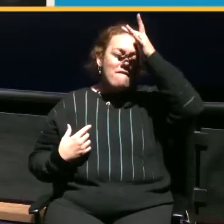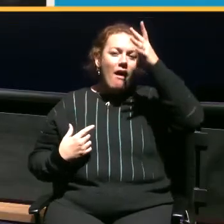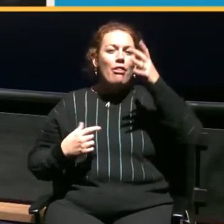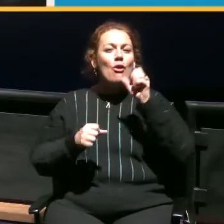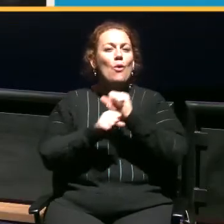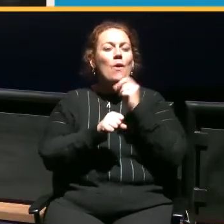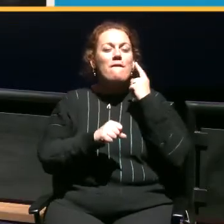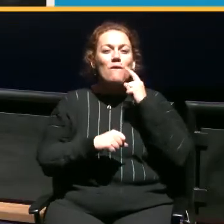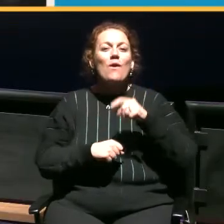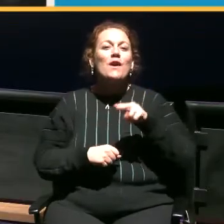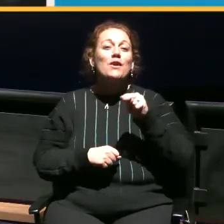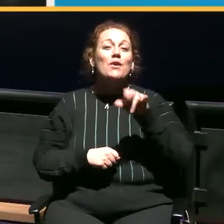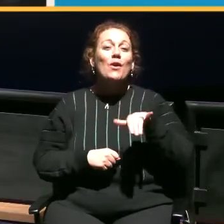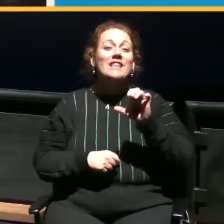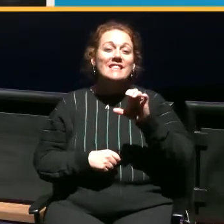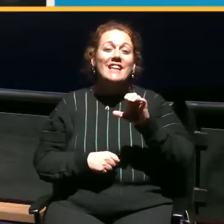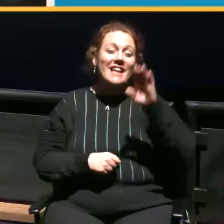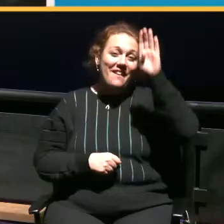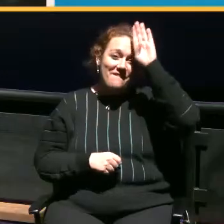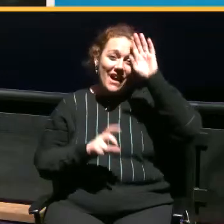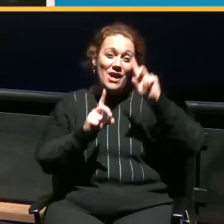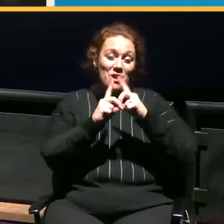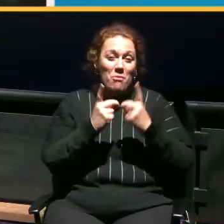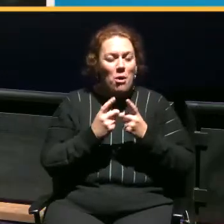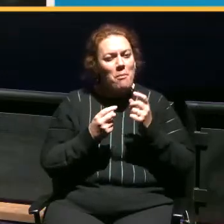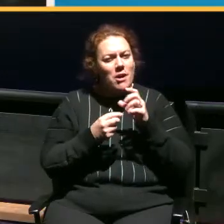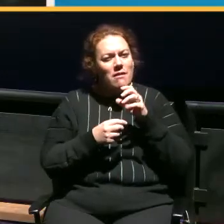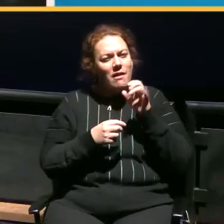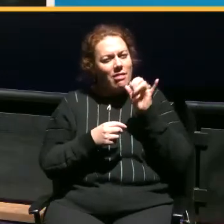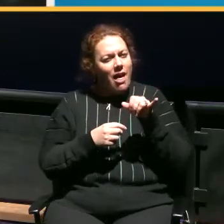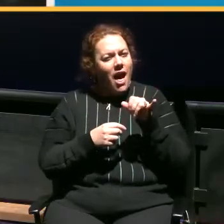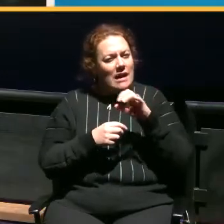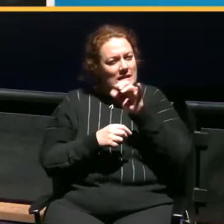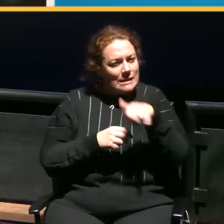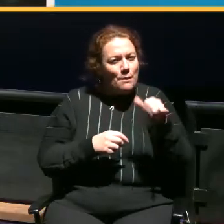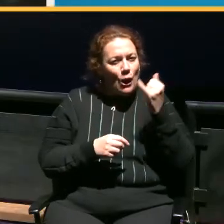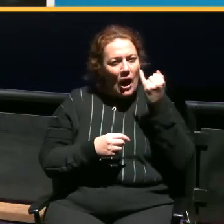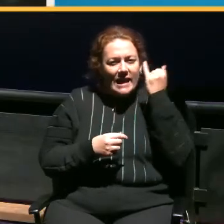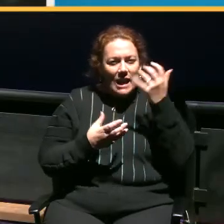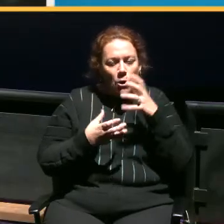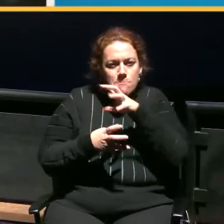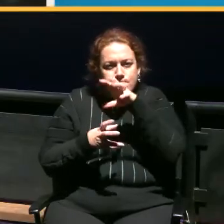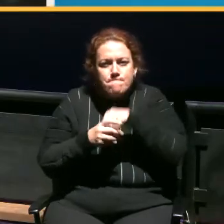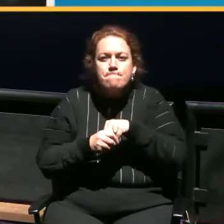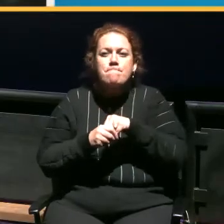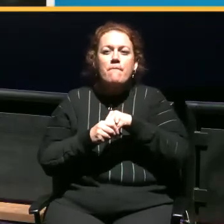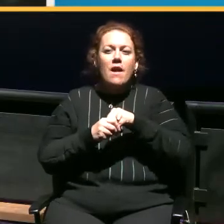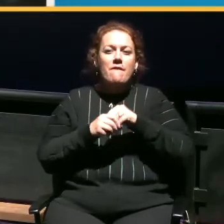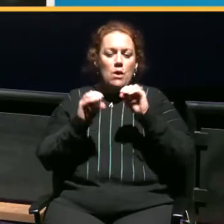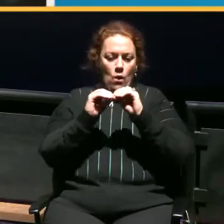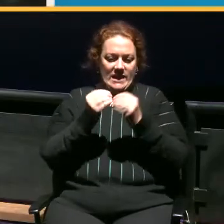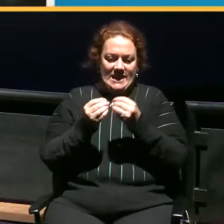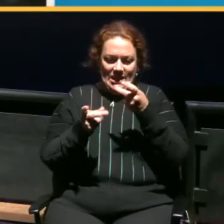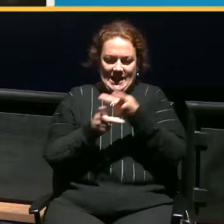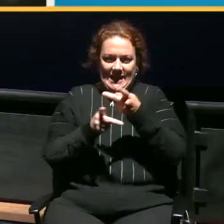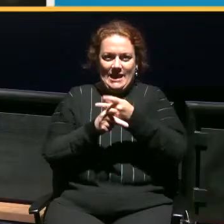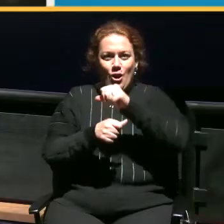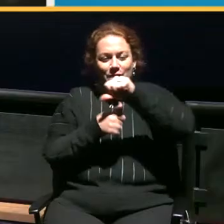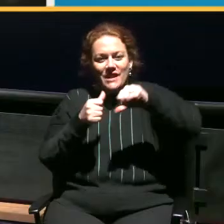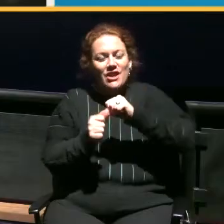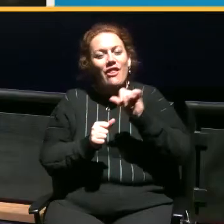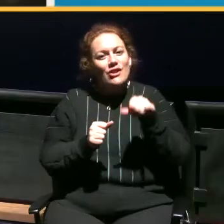that's where I got that from. You know, be part of an organization where you take care of each other and all that. And that's what I wanted. That's what I felt I had at